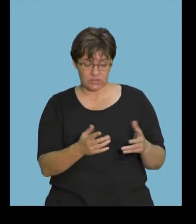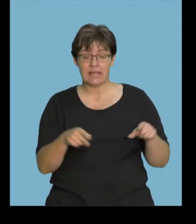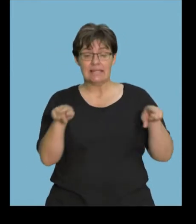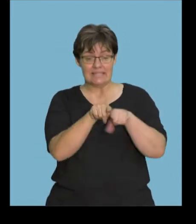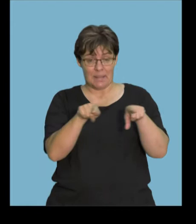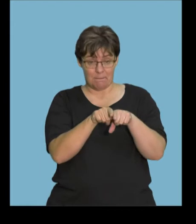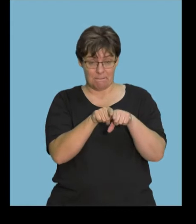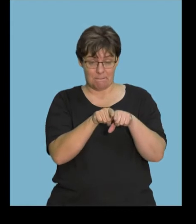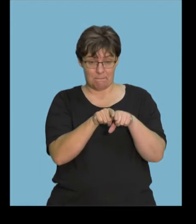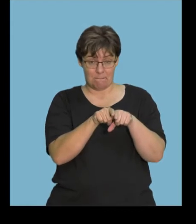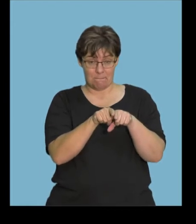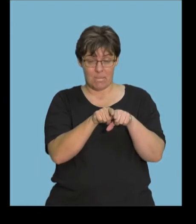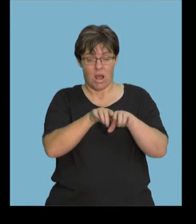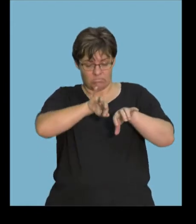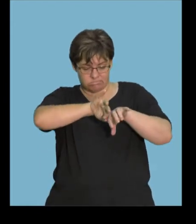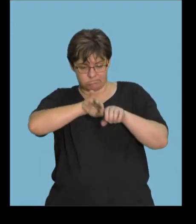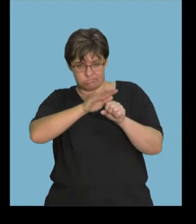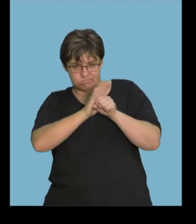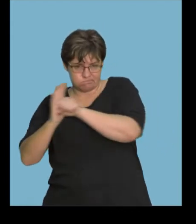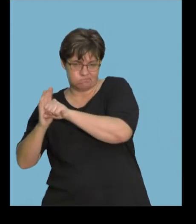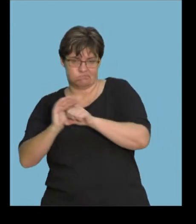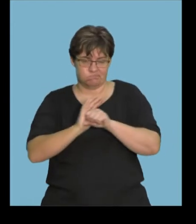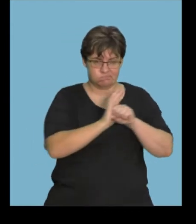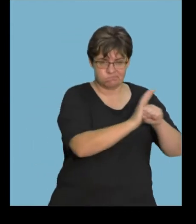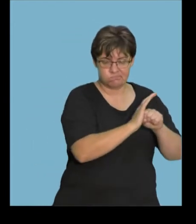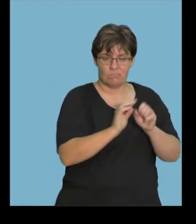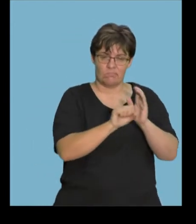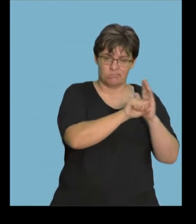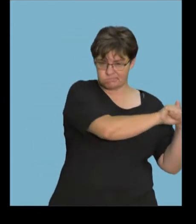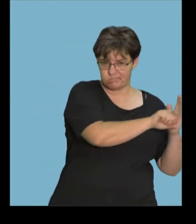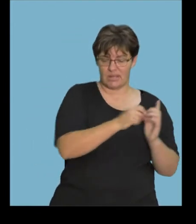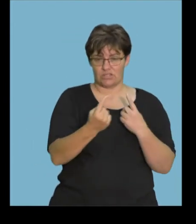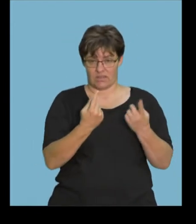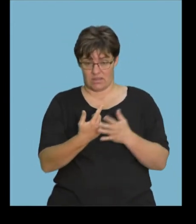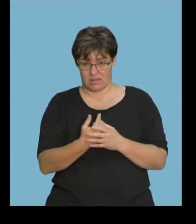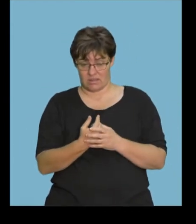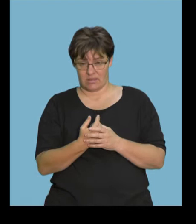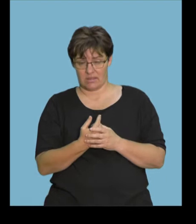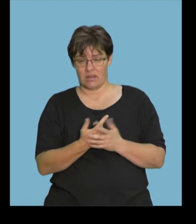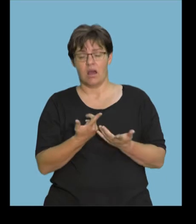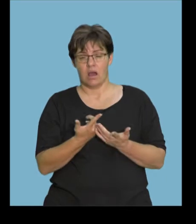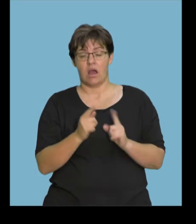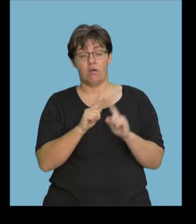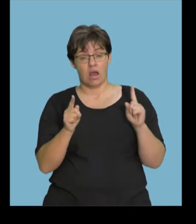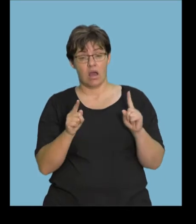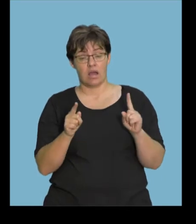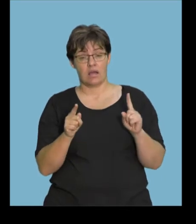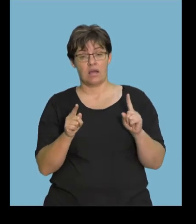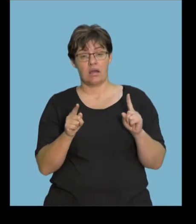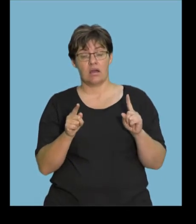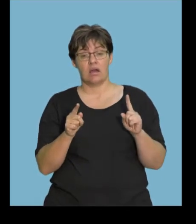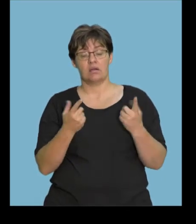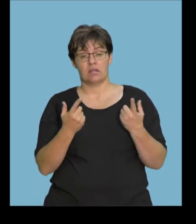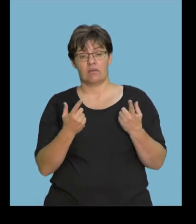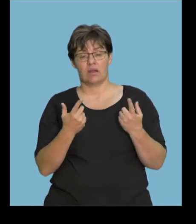done, we are saying like poles, they repel each other. This is north and north, south and south, or south and south.